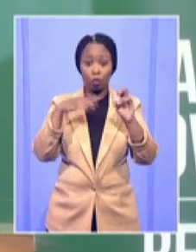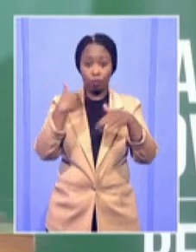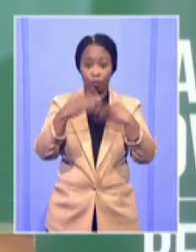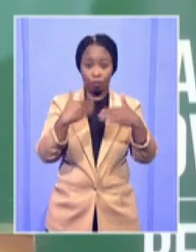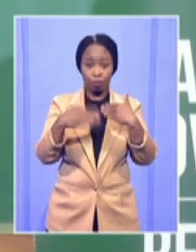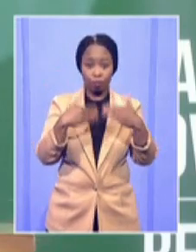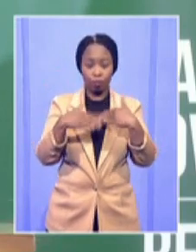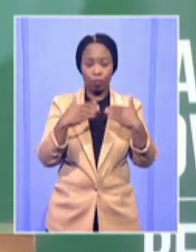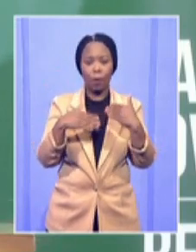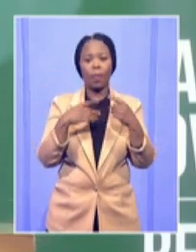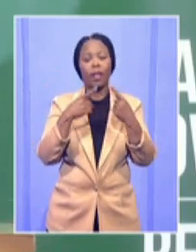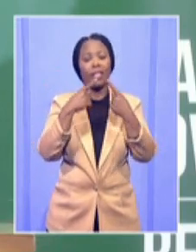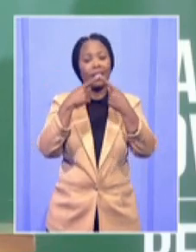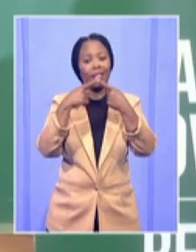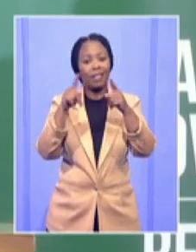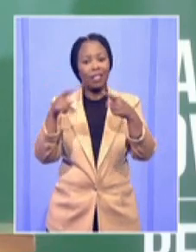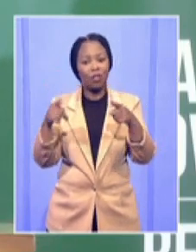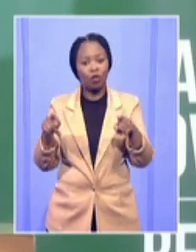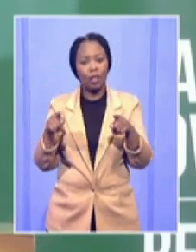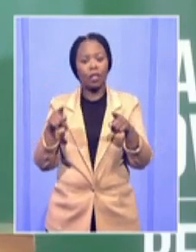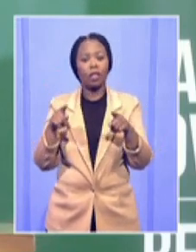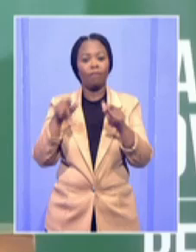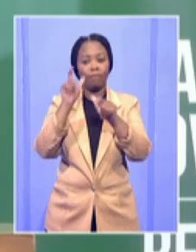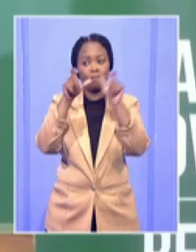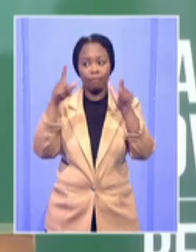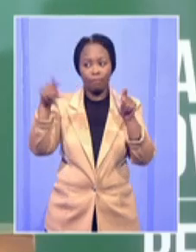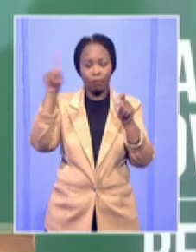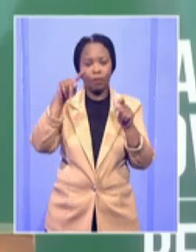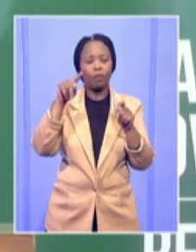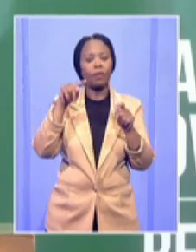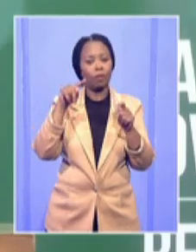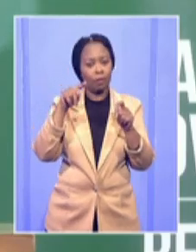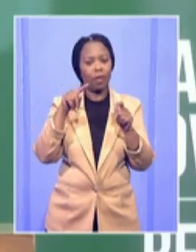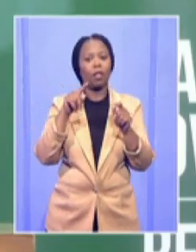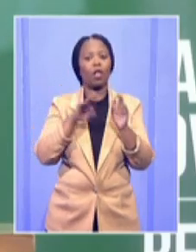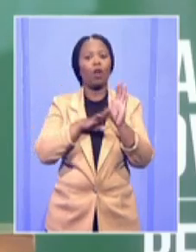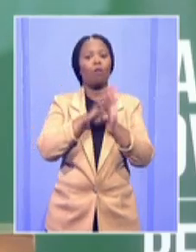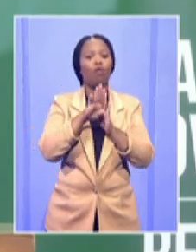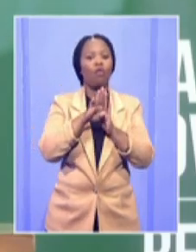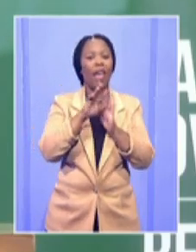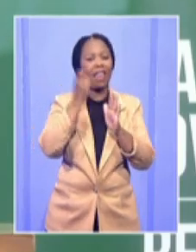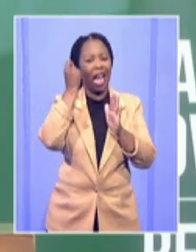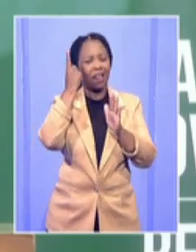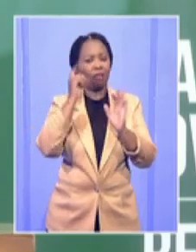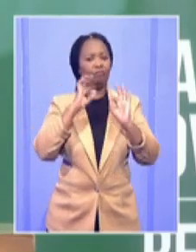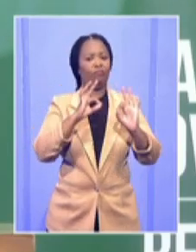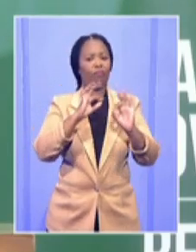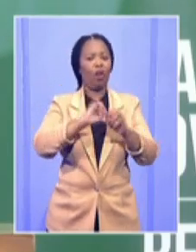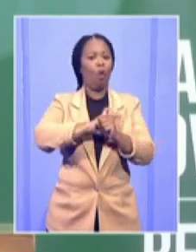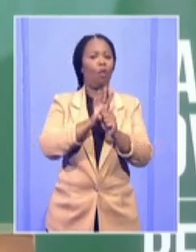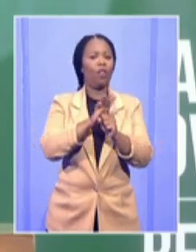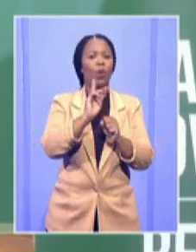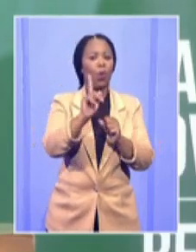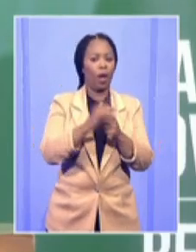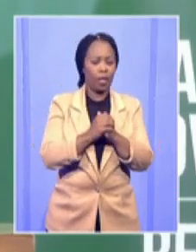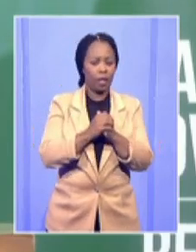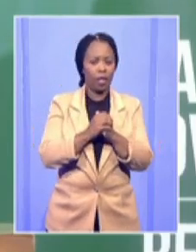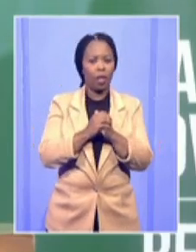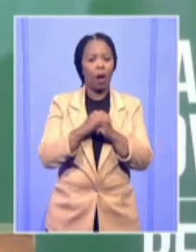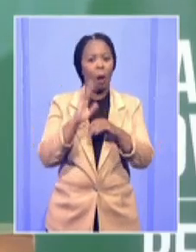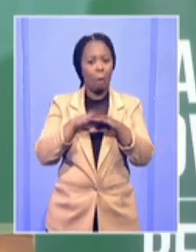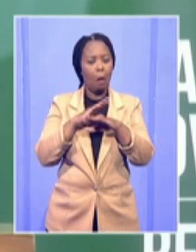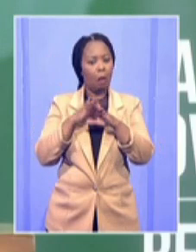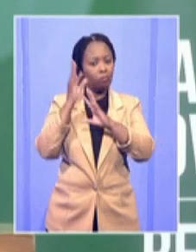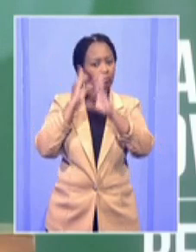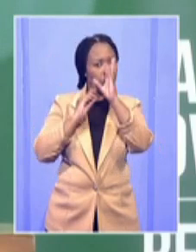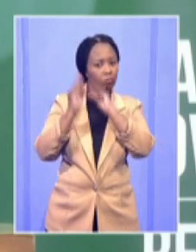actors improved their understanding of the pandemic, and in the same way, lessons were being drawn, feeding